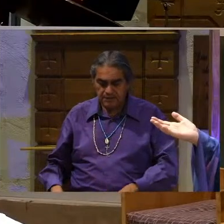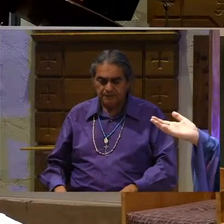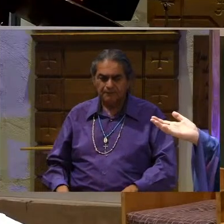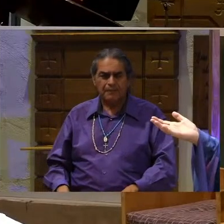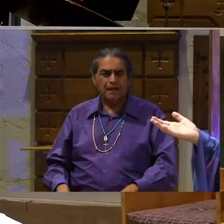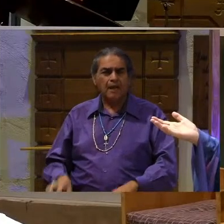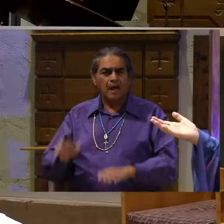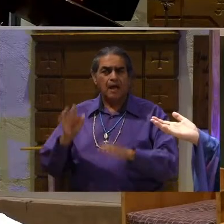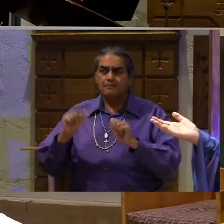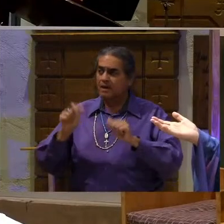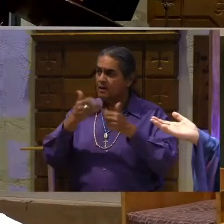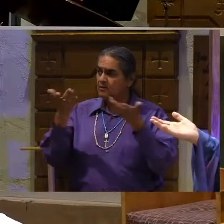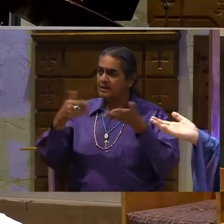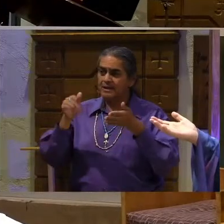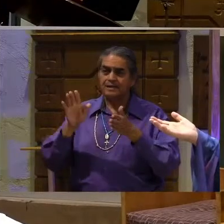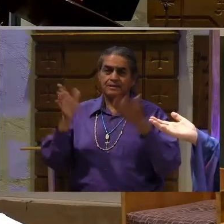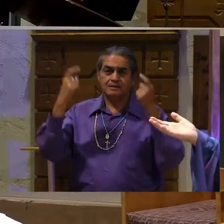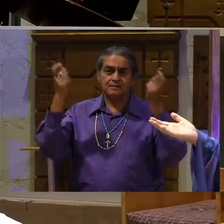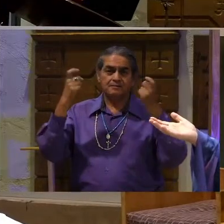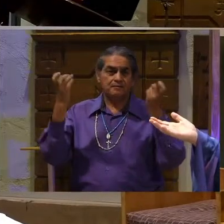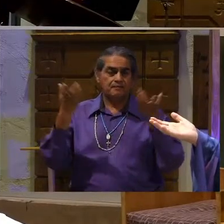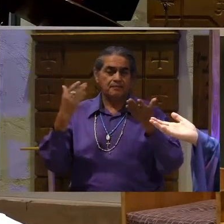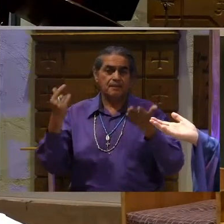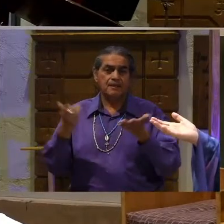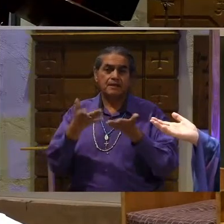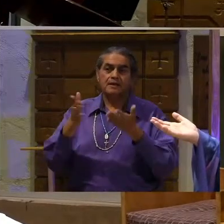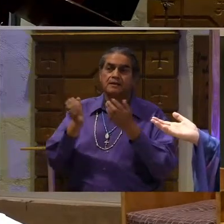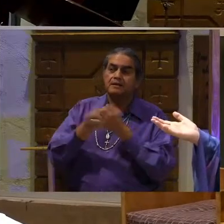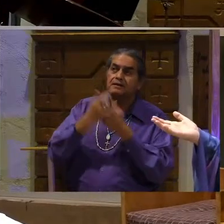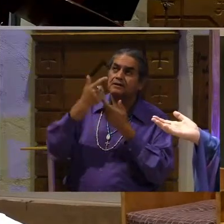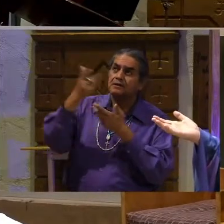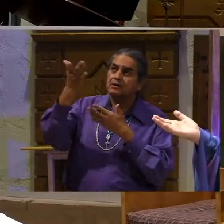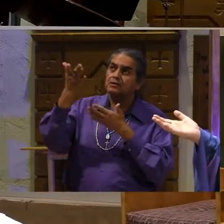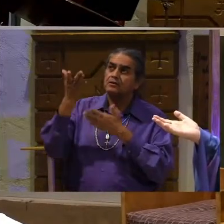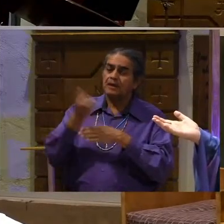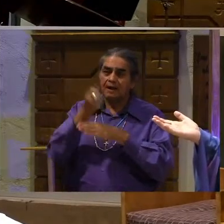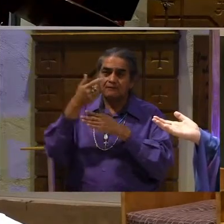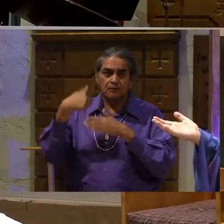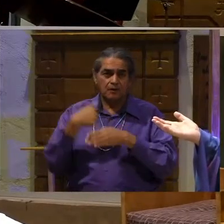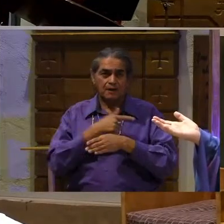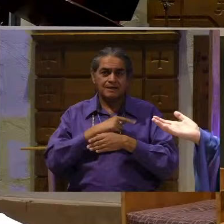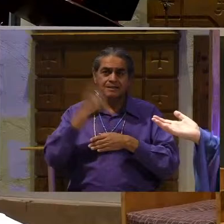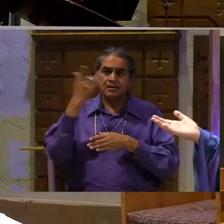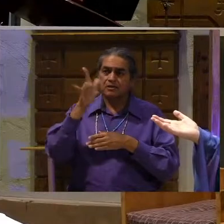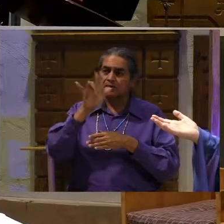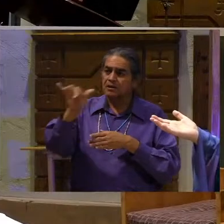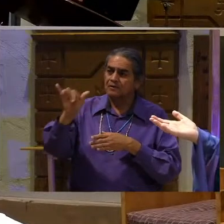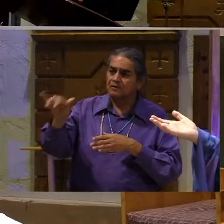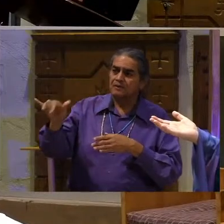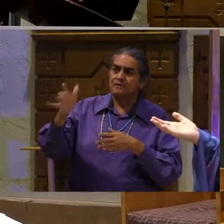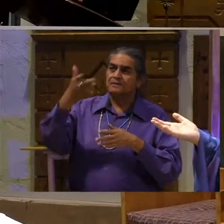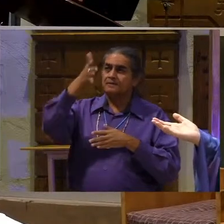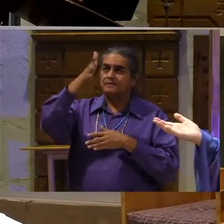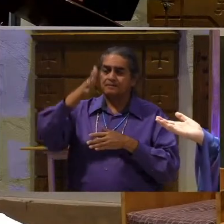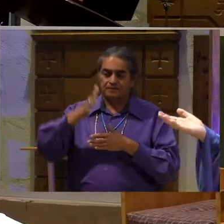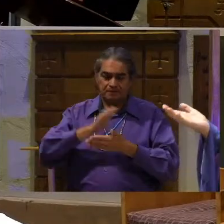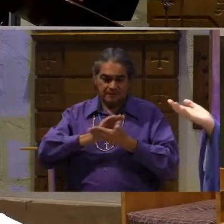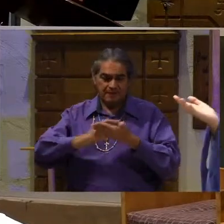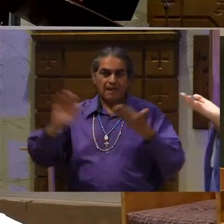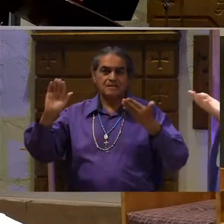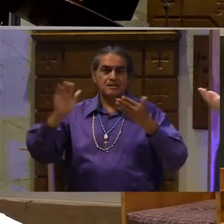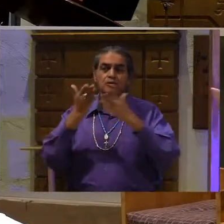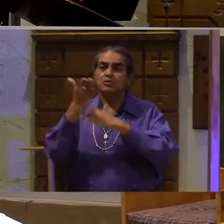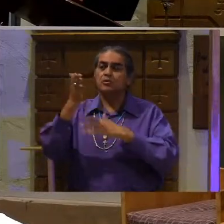May we celebrate devoutly here below to gain for us eternal and everlasting redemption